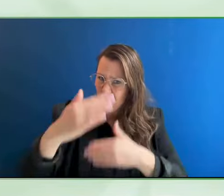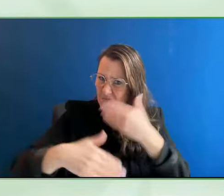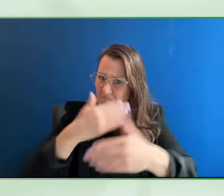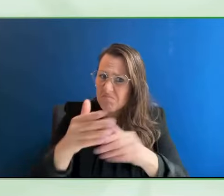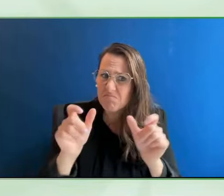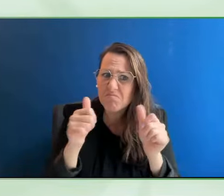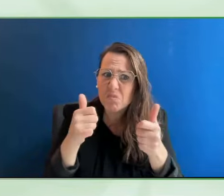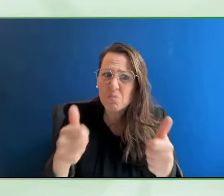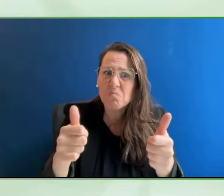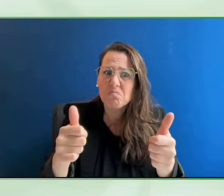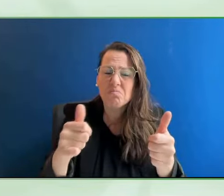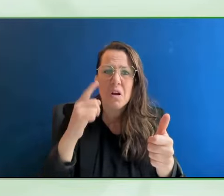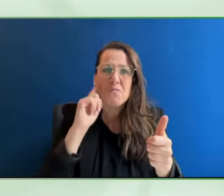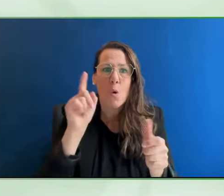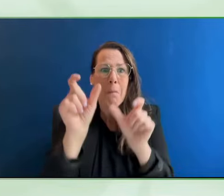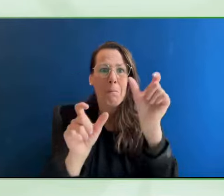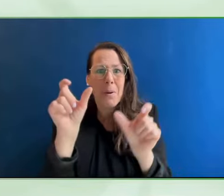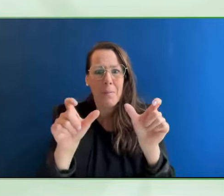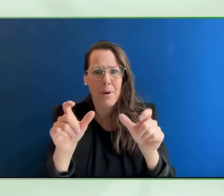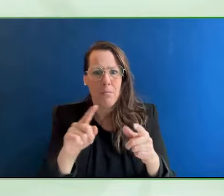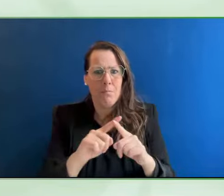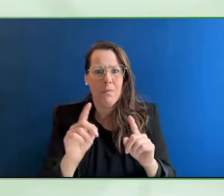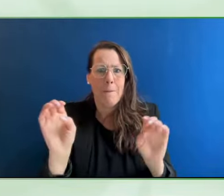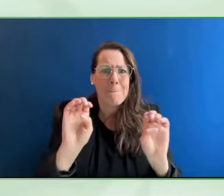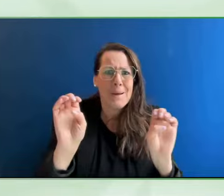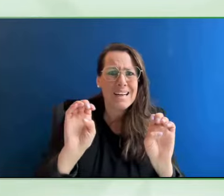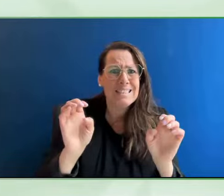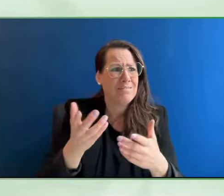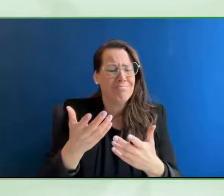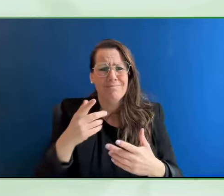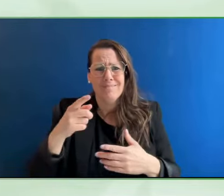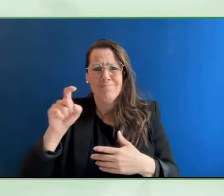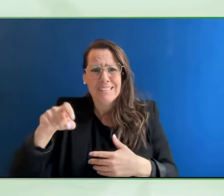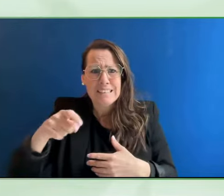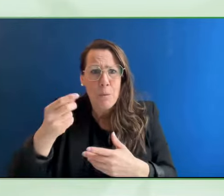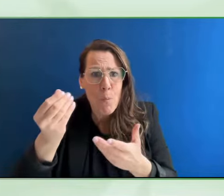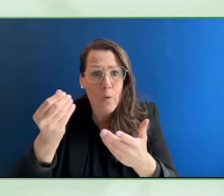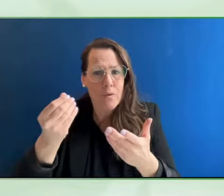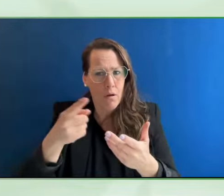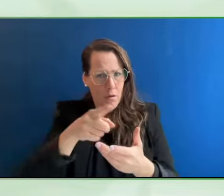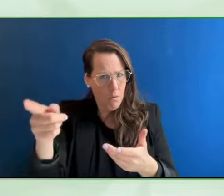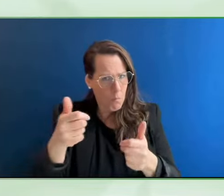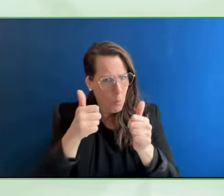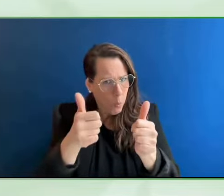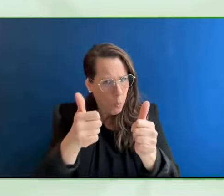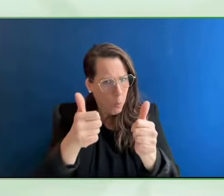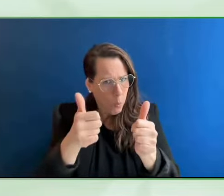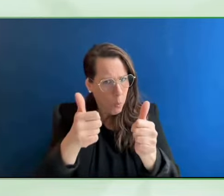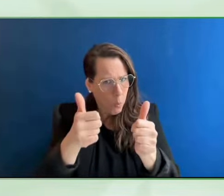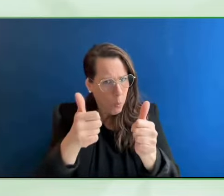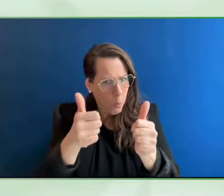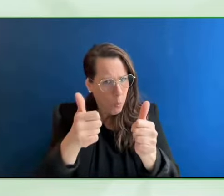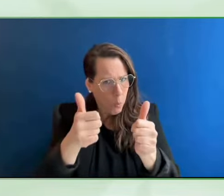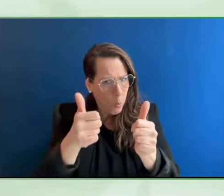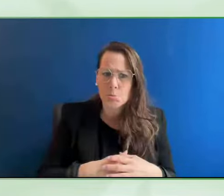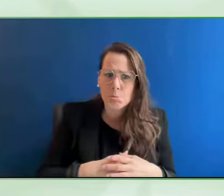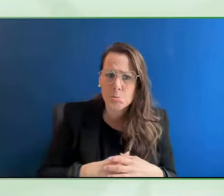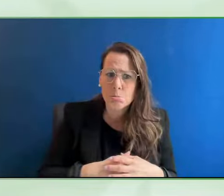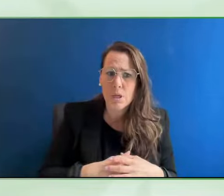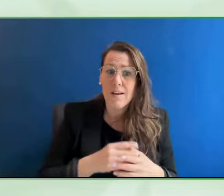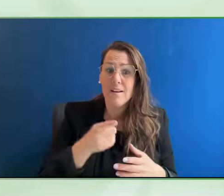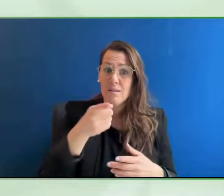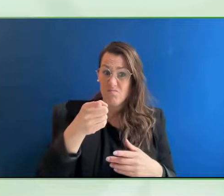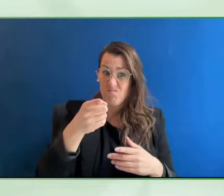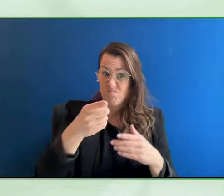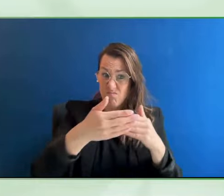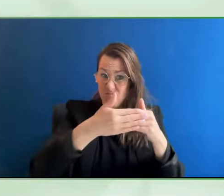said in the beginning. Why this social commitment? I think because we can, actually, and